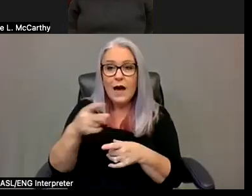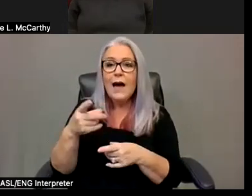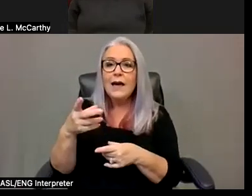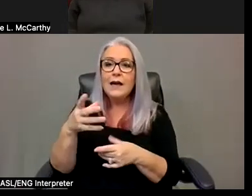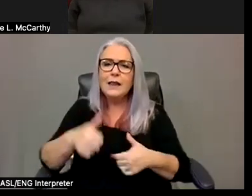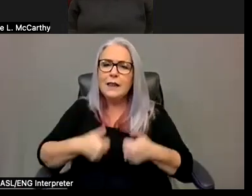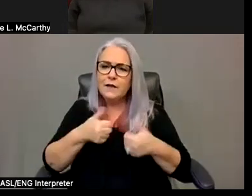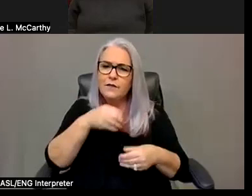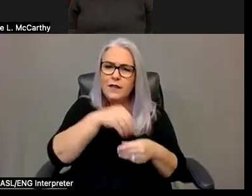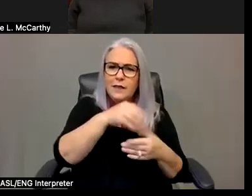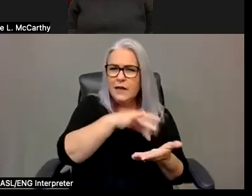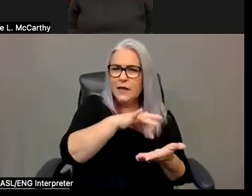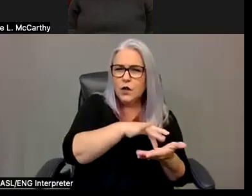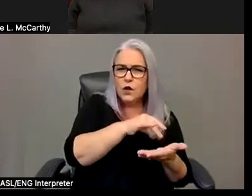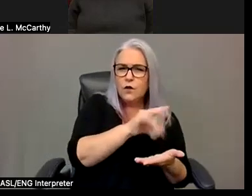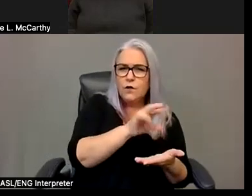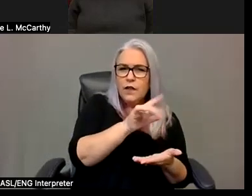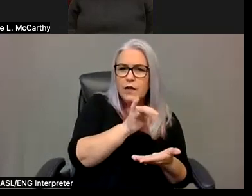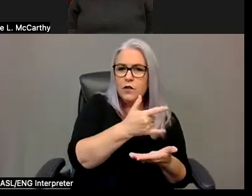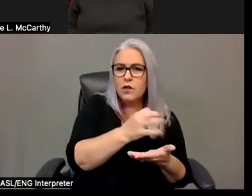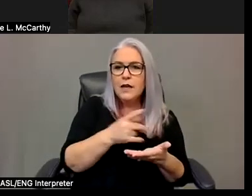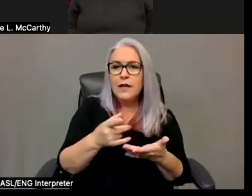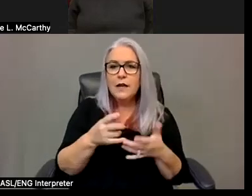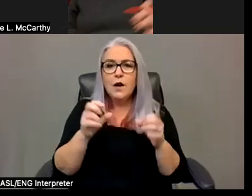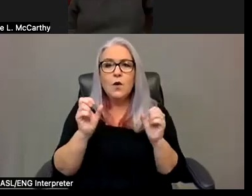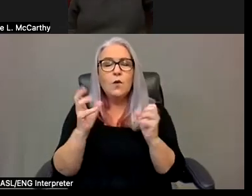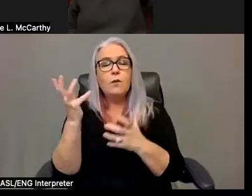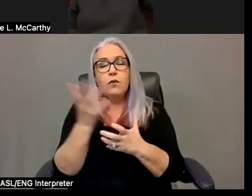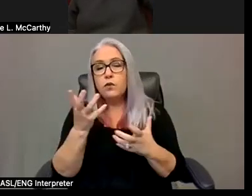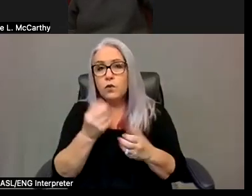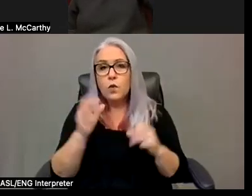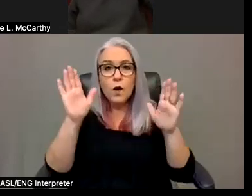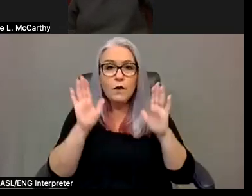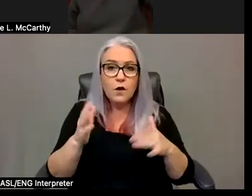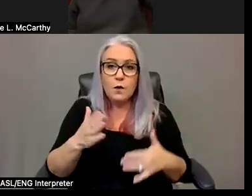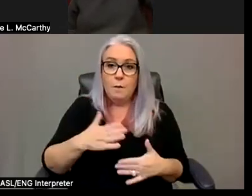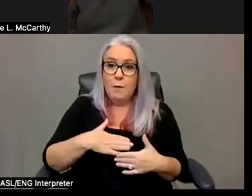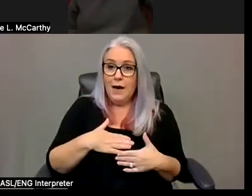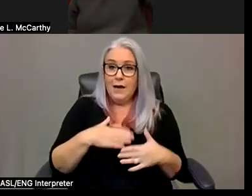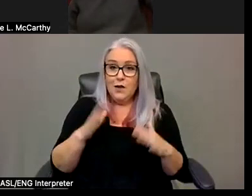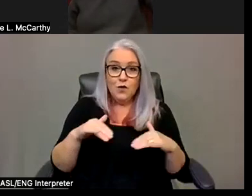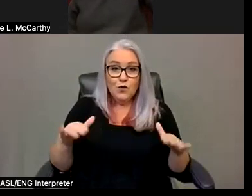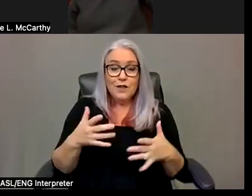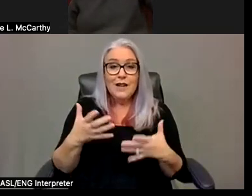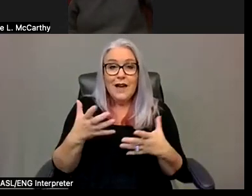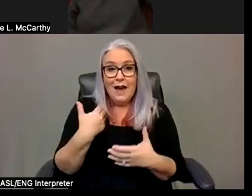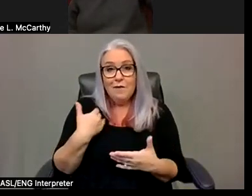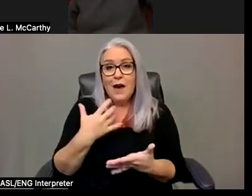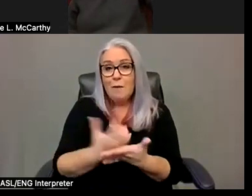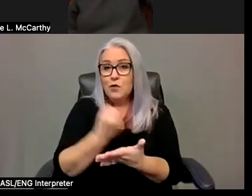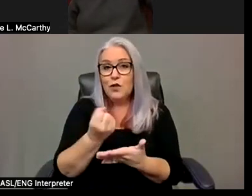village, is specifically the walkability. Like how wonderful that my children walk to school, how